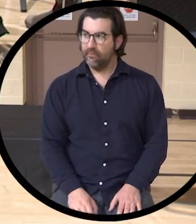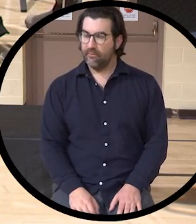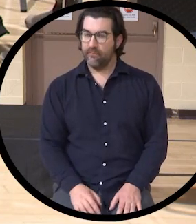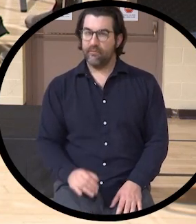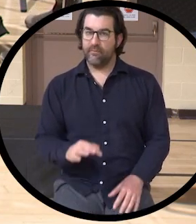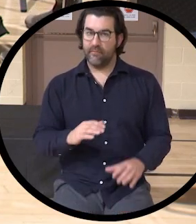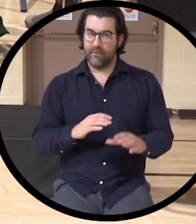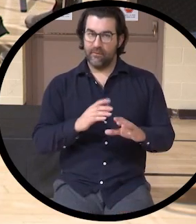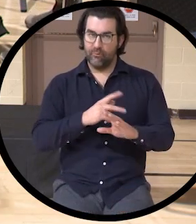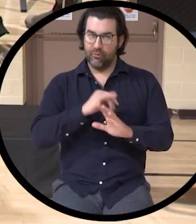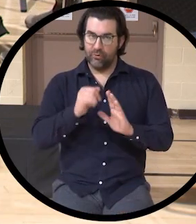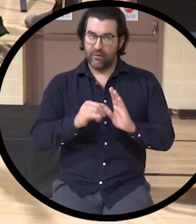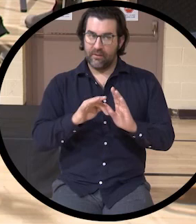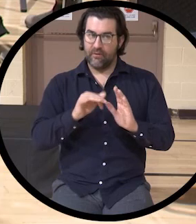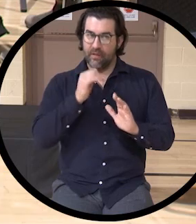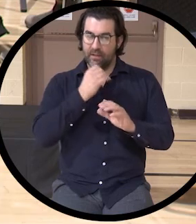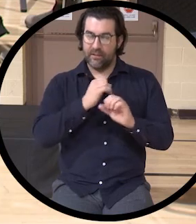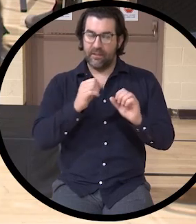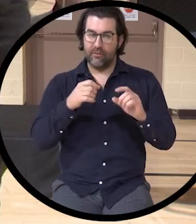of this project.